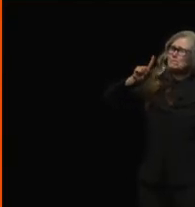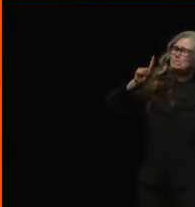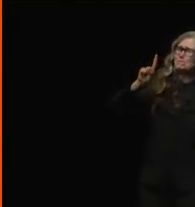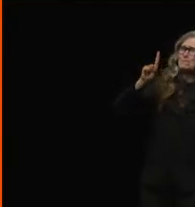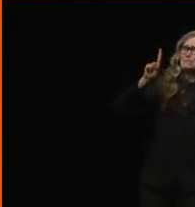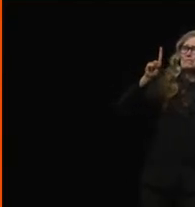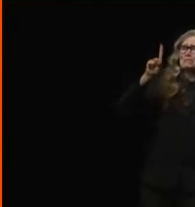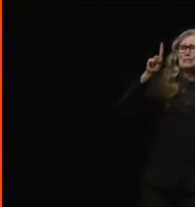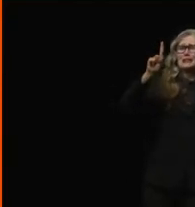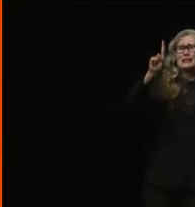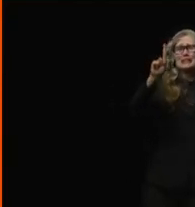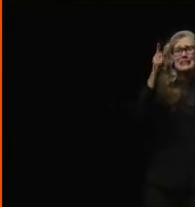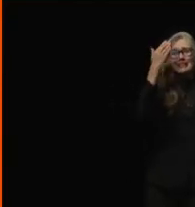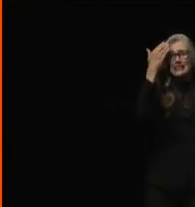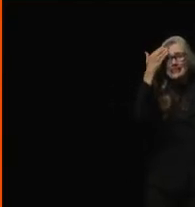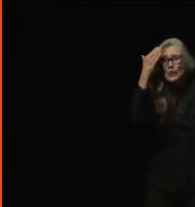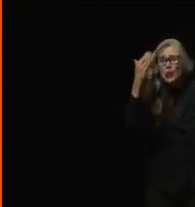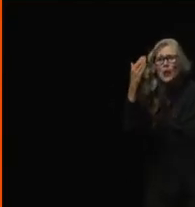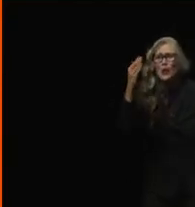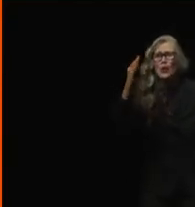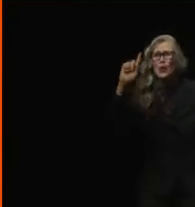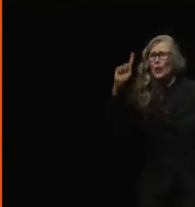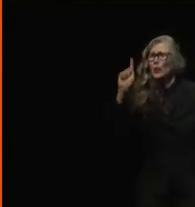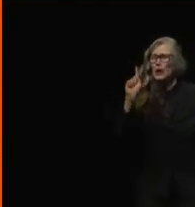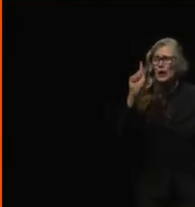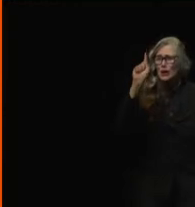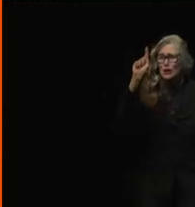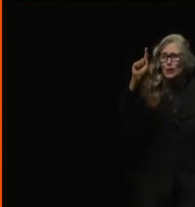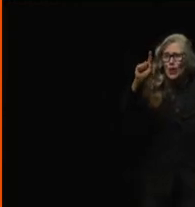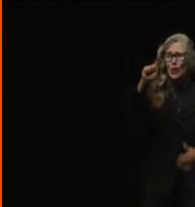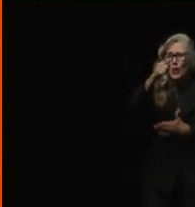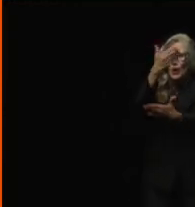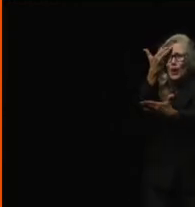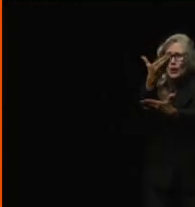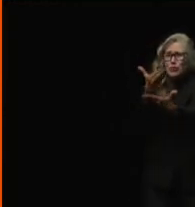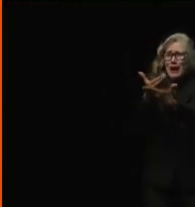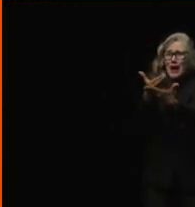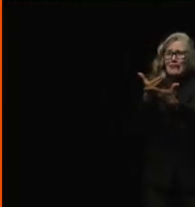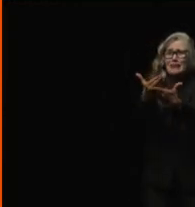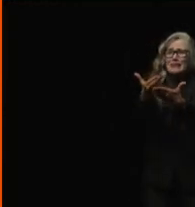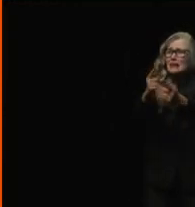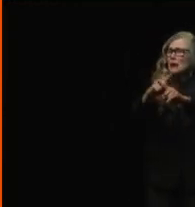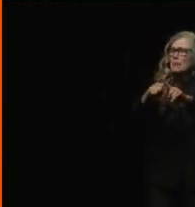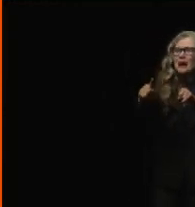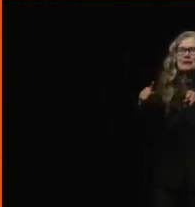I don't know where it is, but I'm